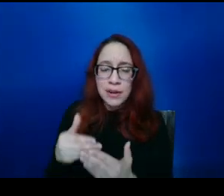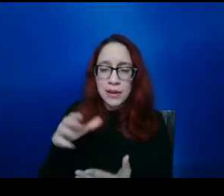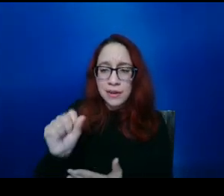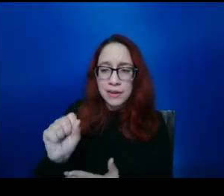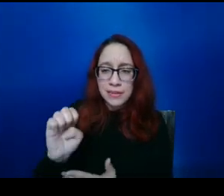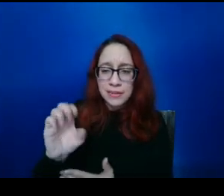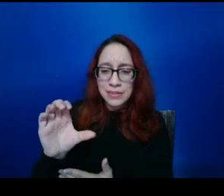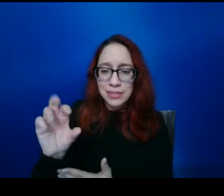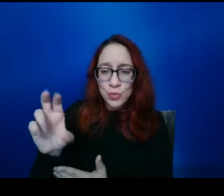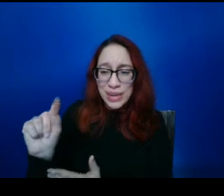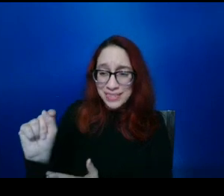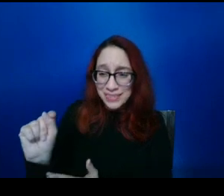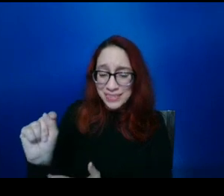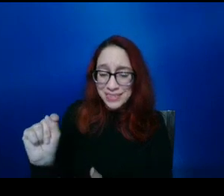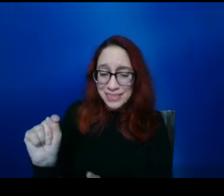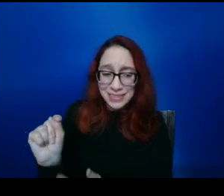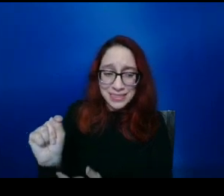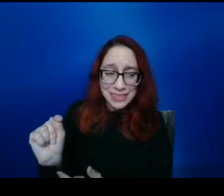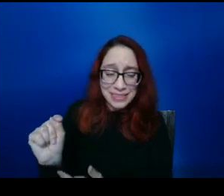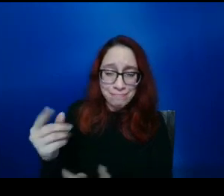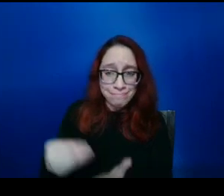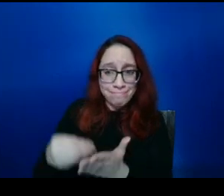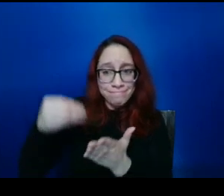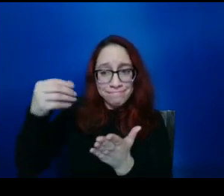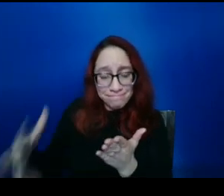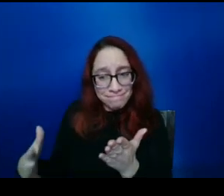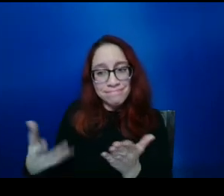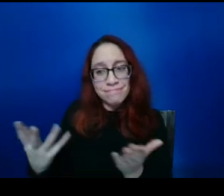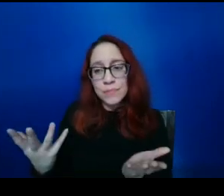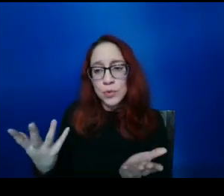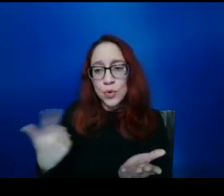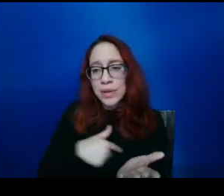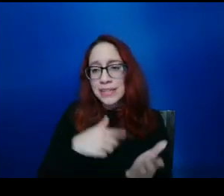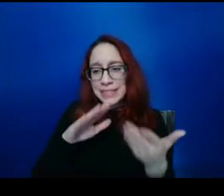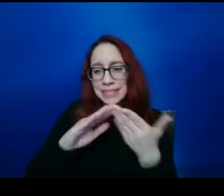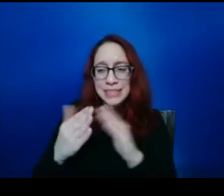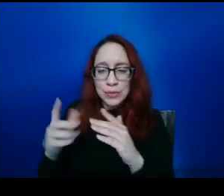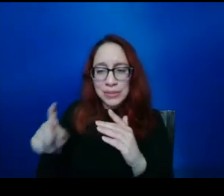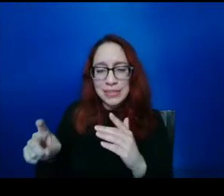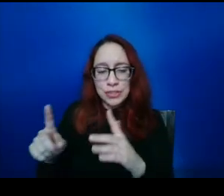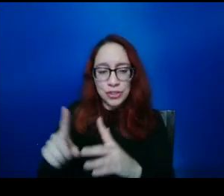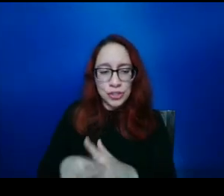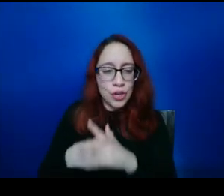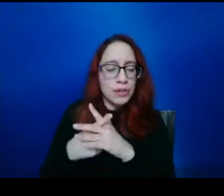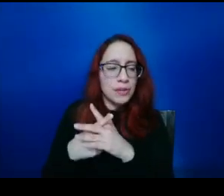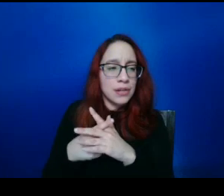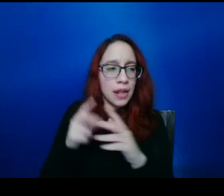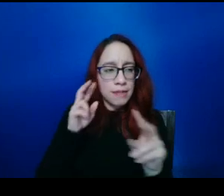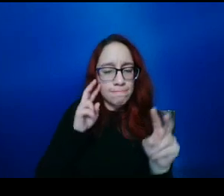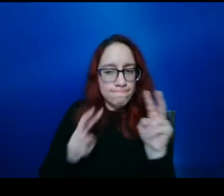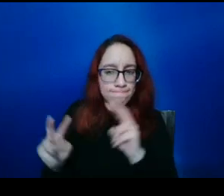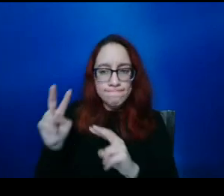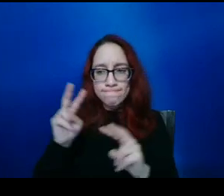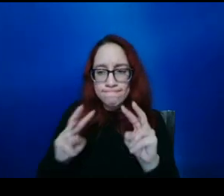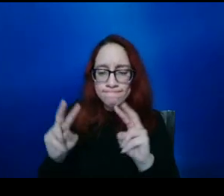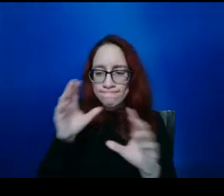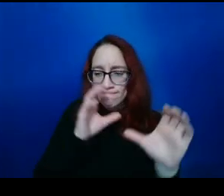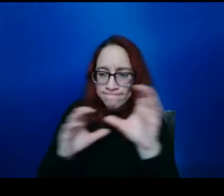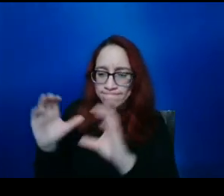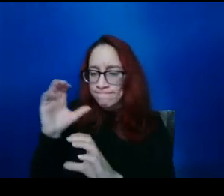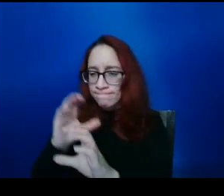is quite expensive. So we as a city need to start looking where would